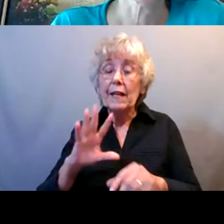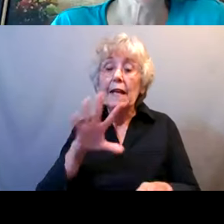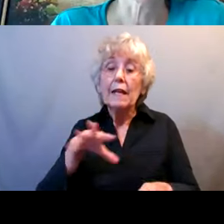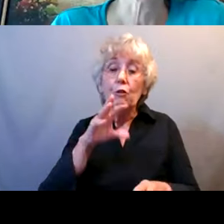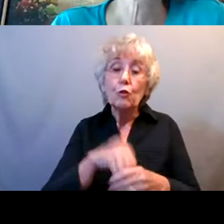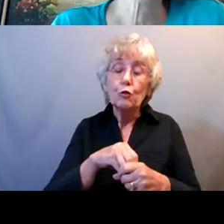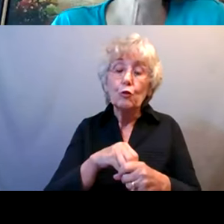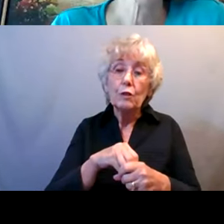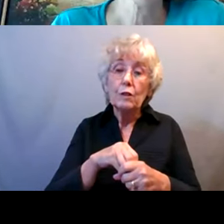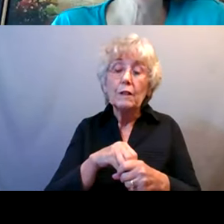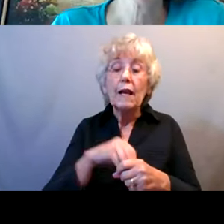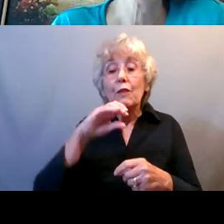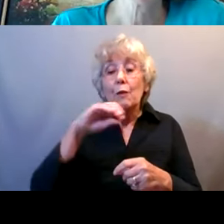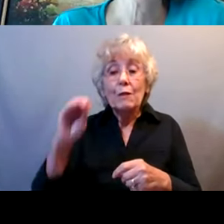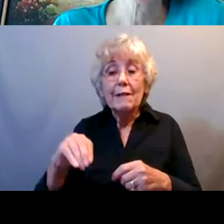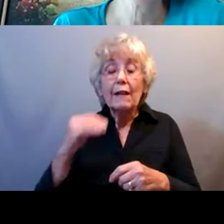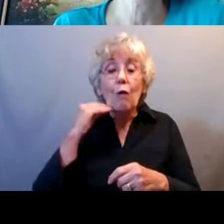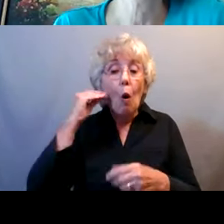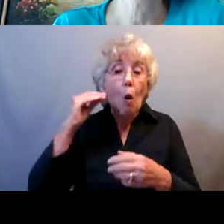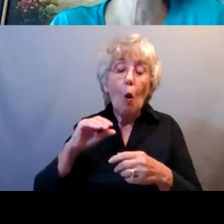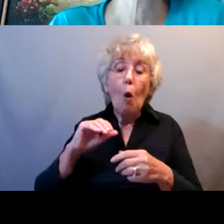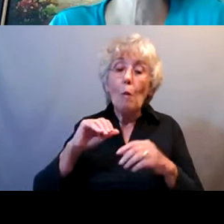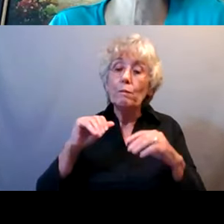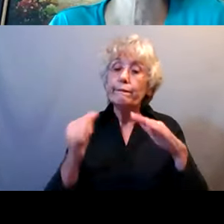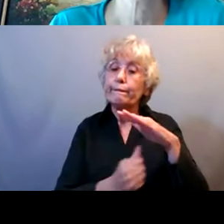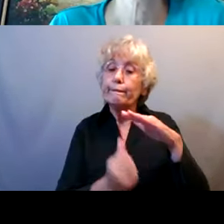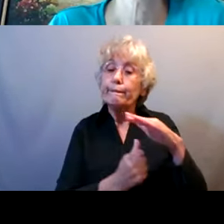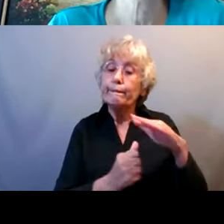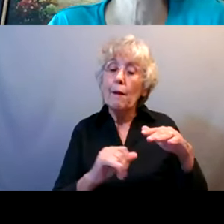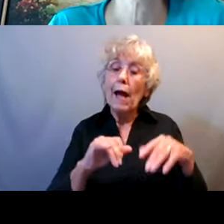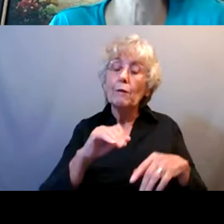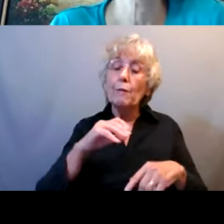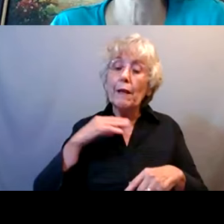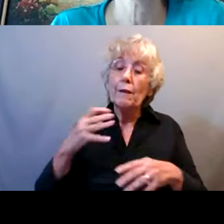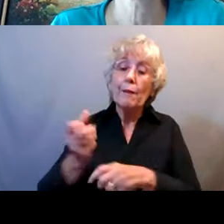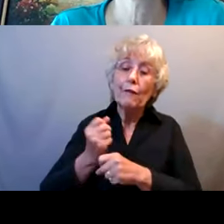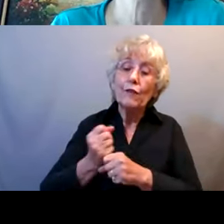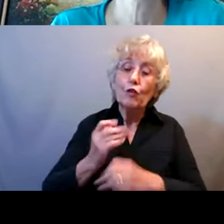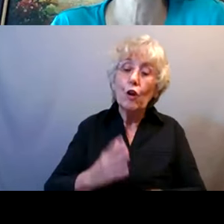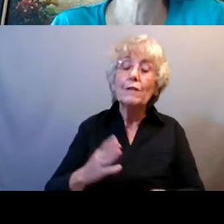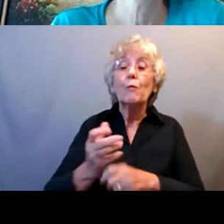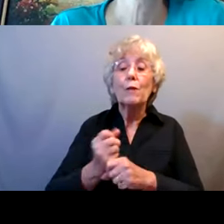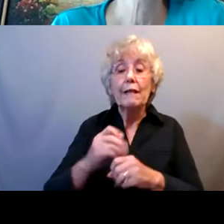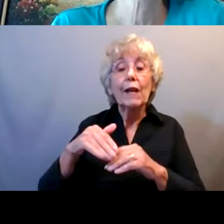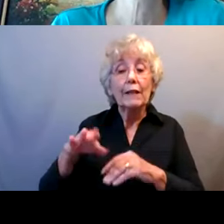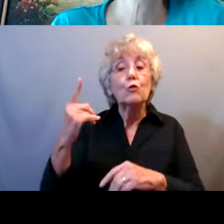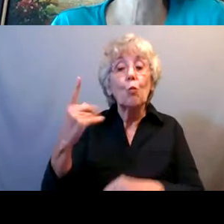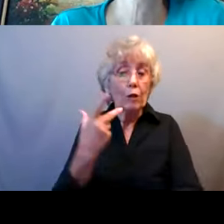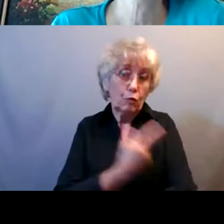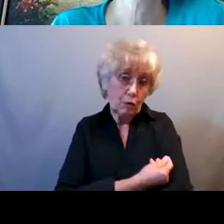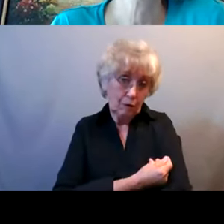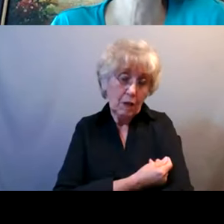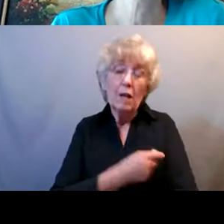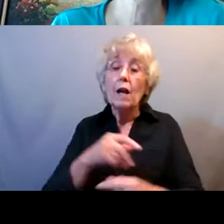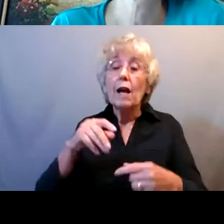include the percent of homebound Medi-Cal beneficiaries who receive at least one dose of a COVID vaccine, the percent of